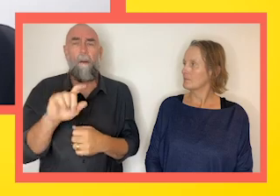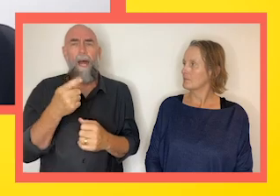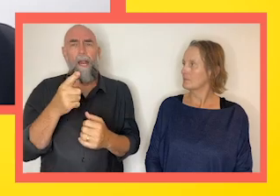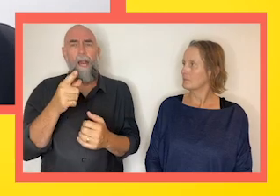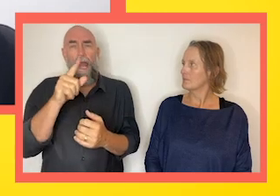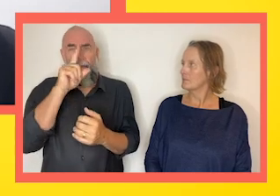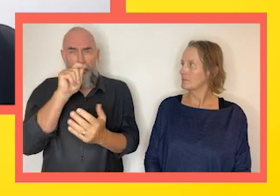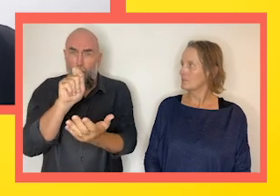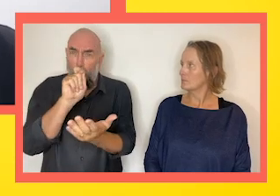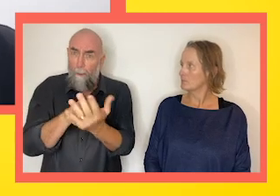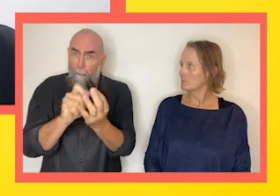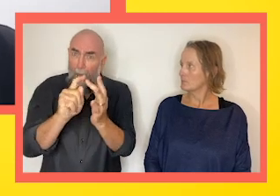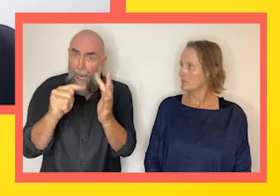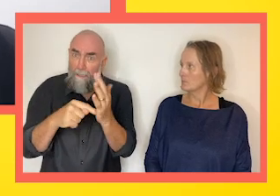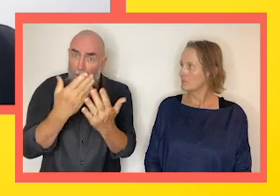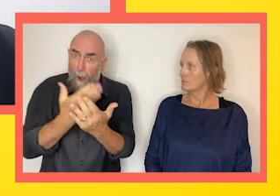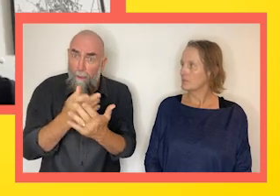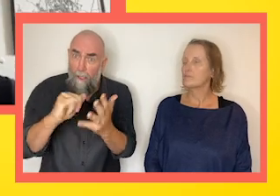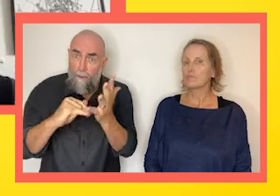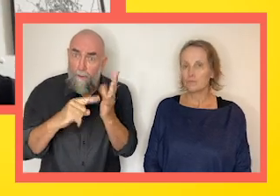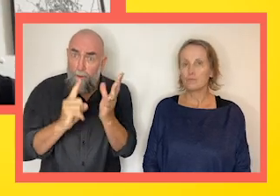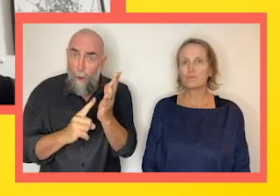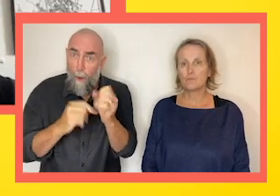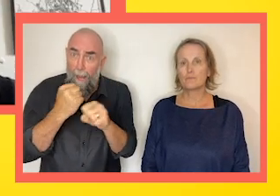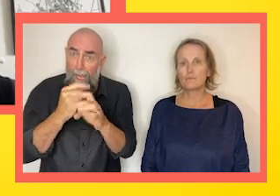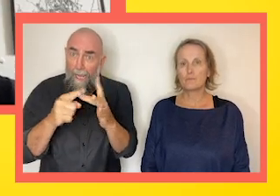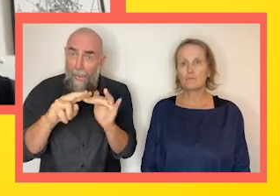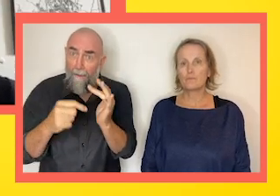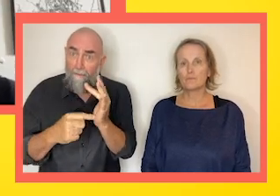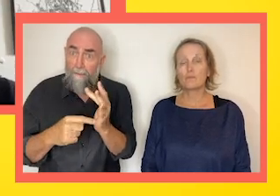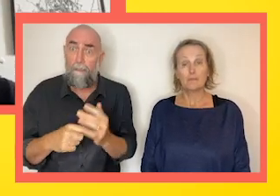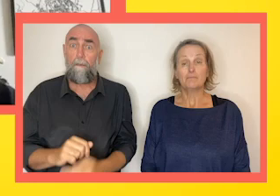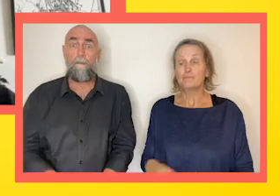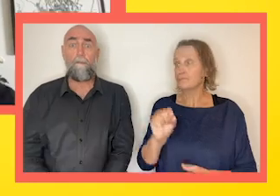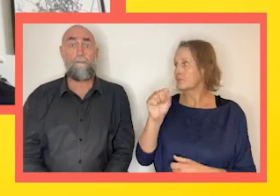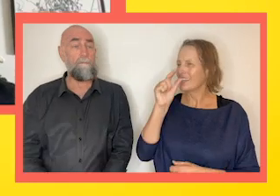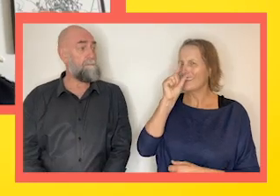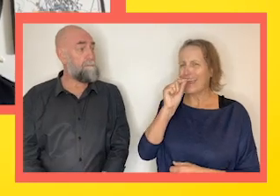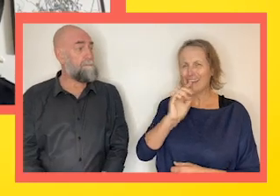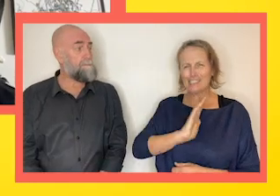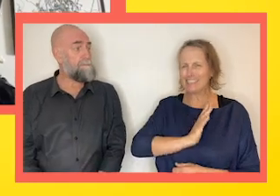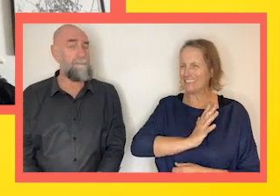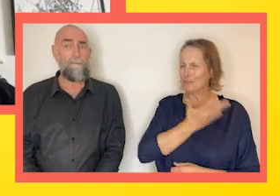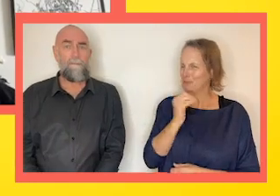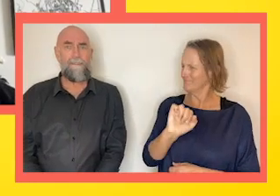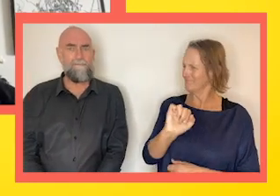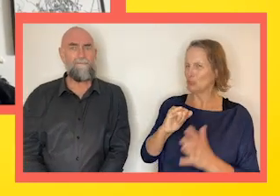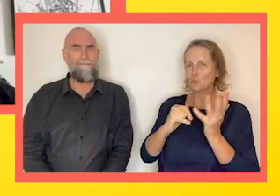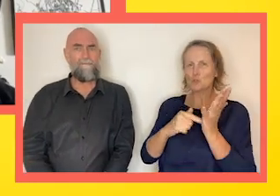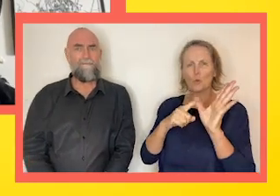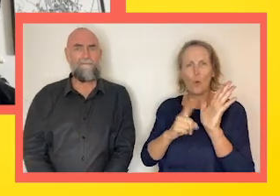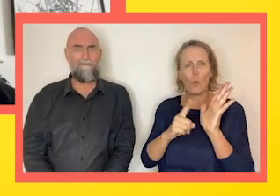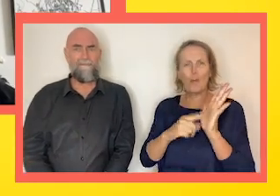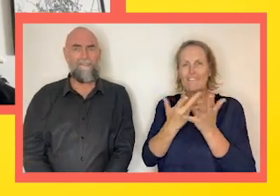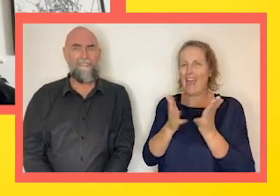it right? Can you bet on the stall gift? You actually can. It's quite a fascinating beast.